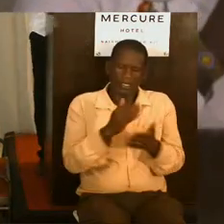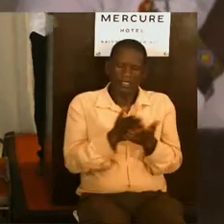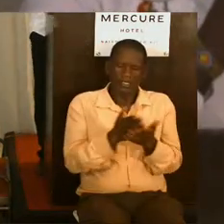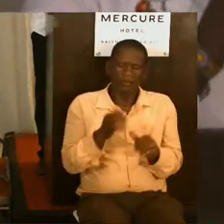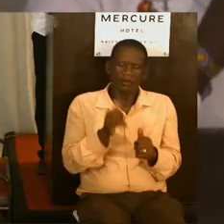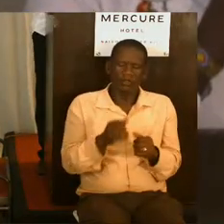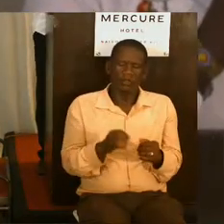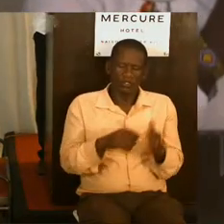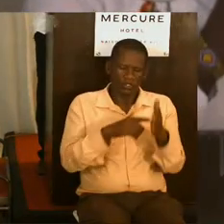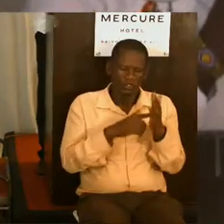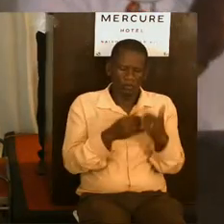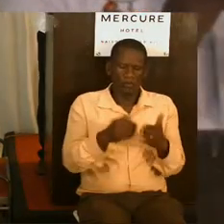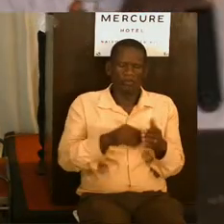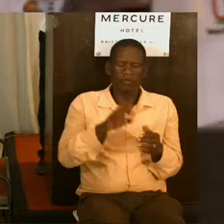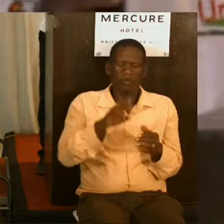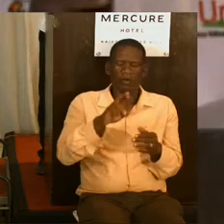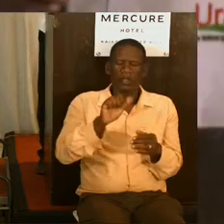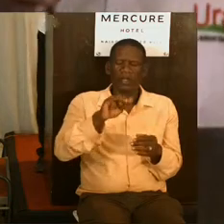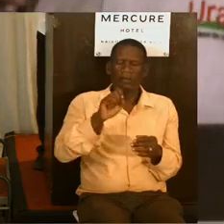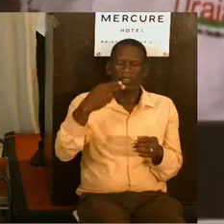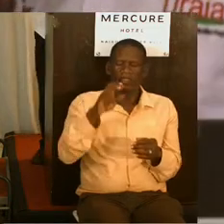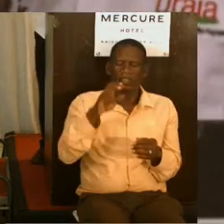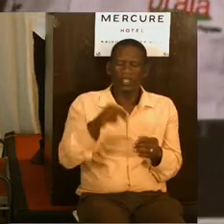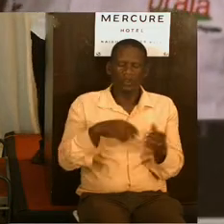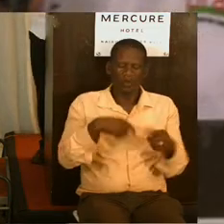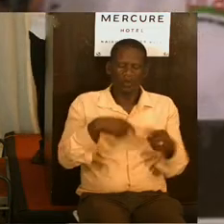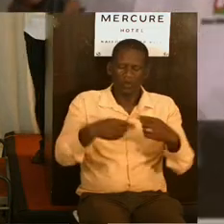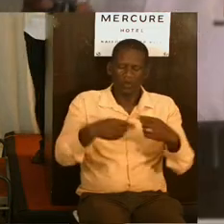we should play before Ramadan continue